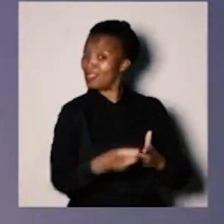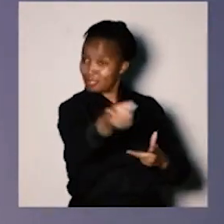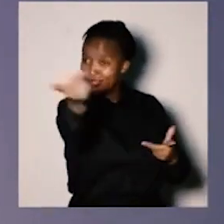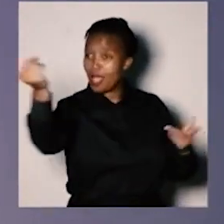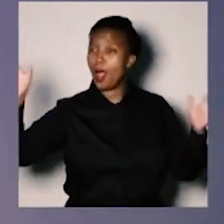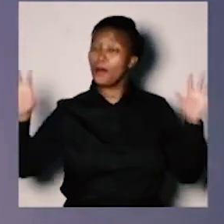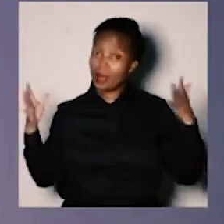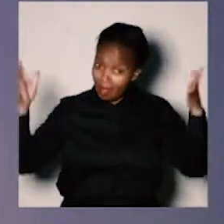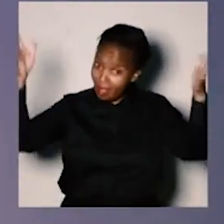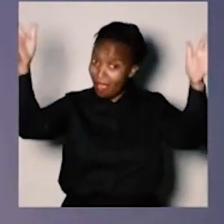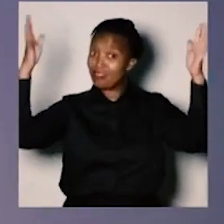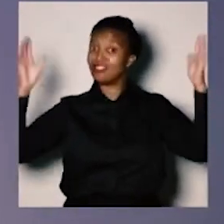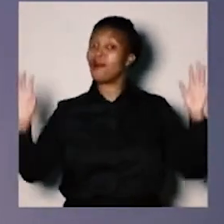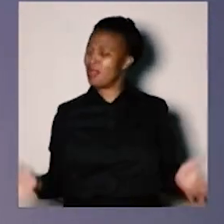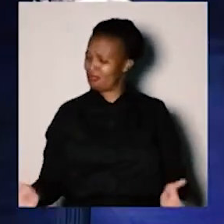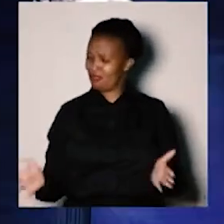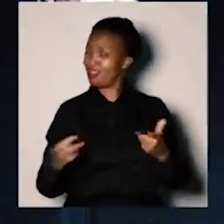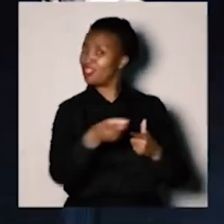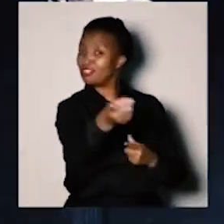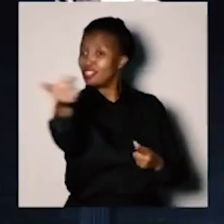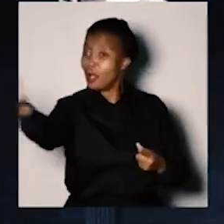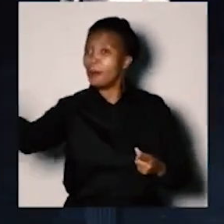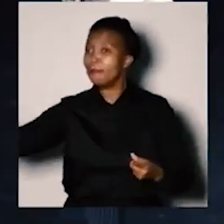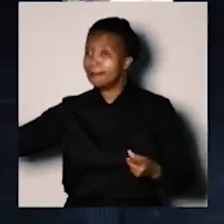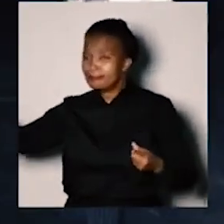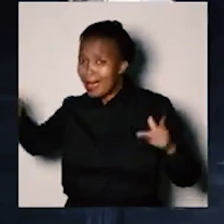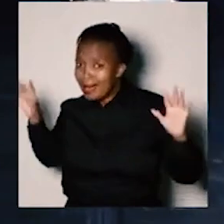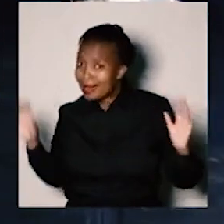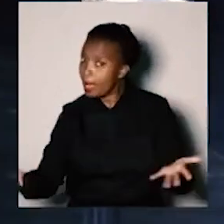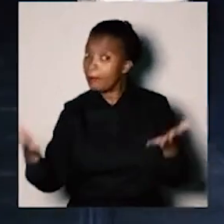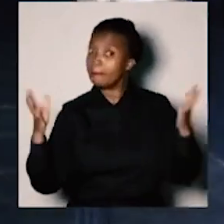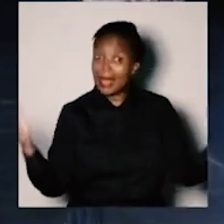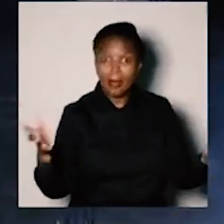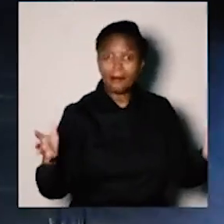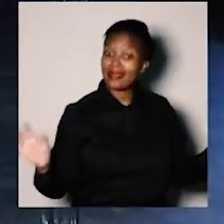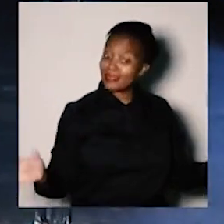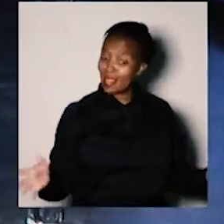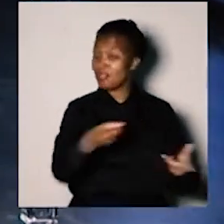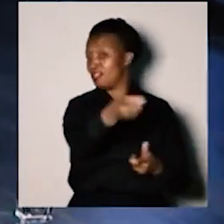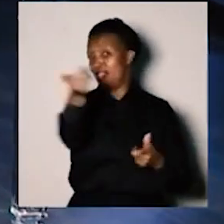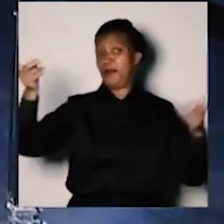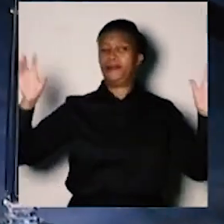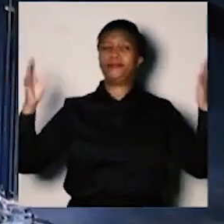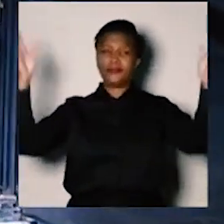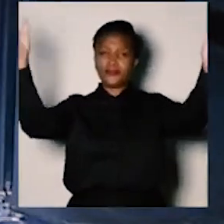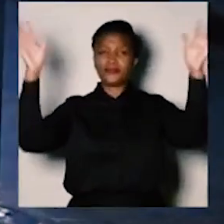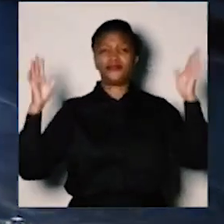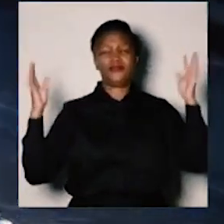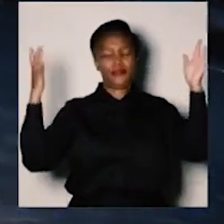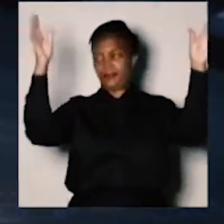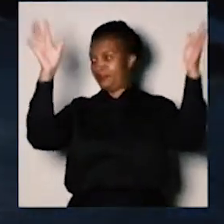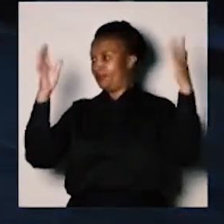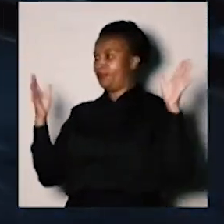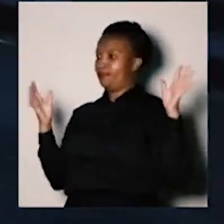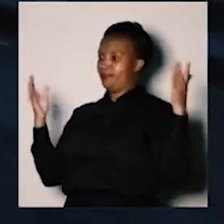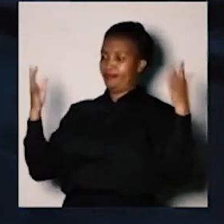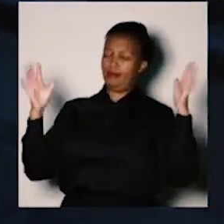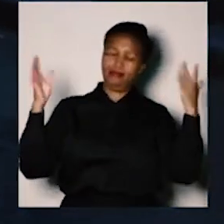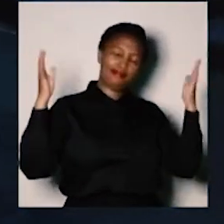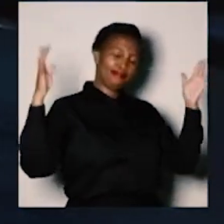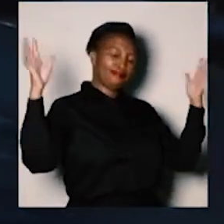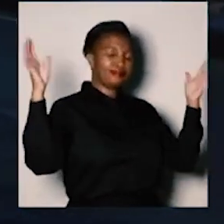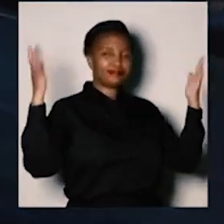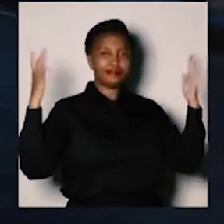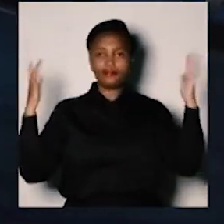on, encourage them. Come on, church. Come on. Come on, church. Come on,